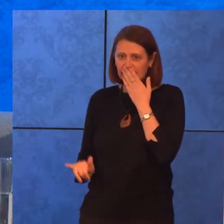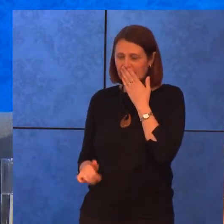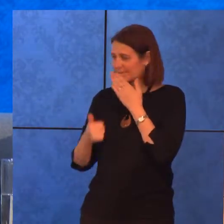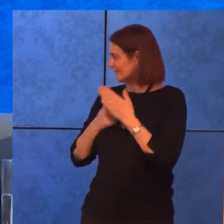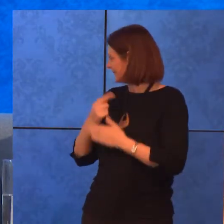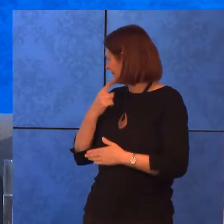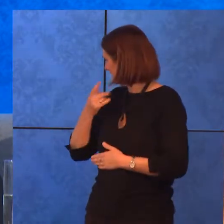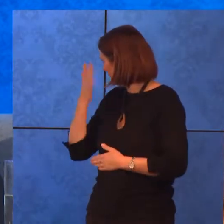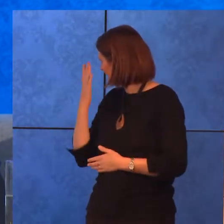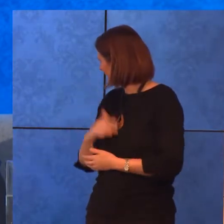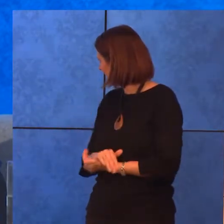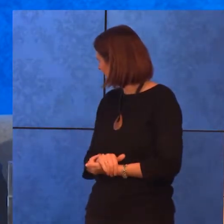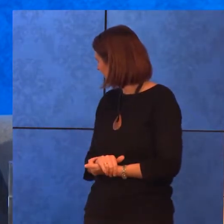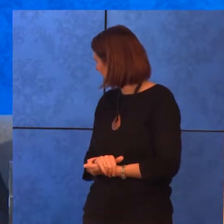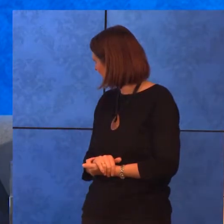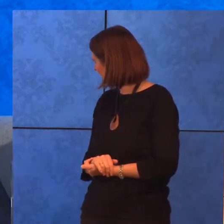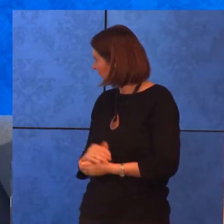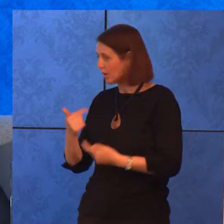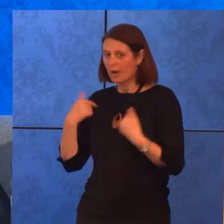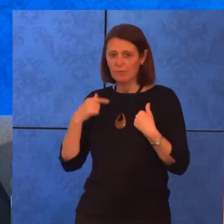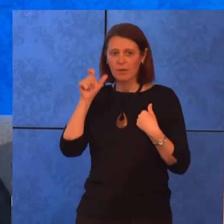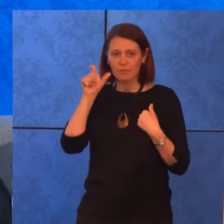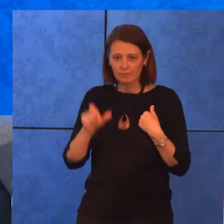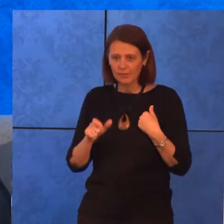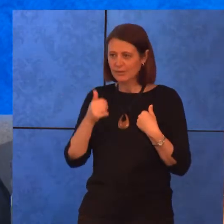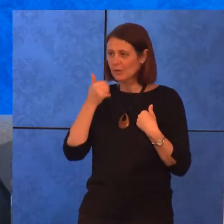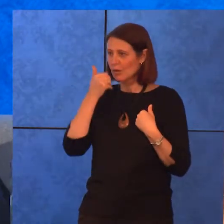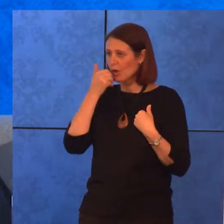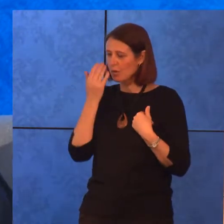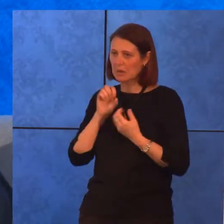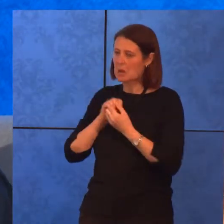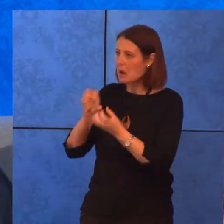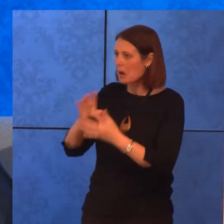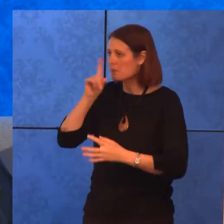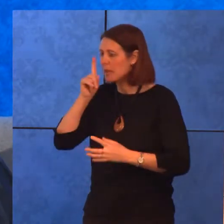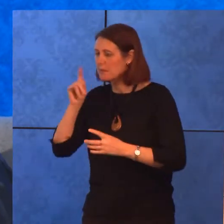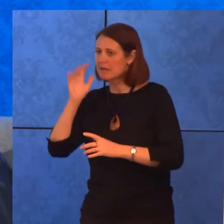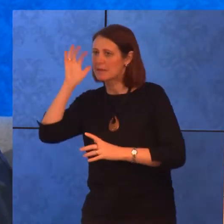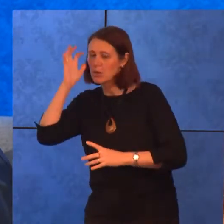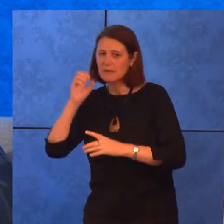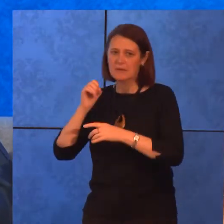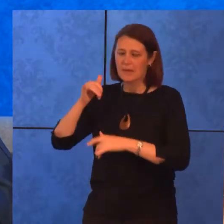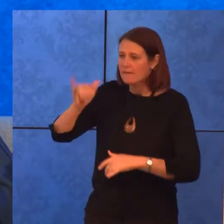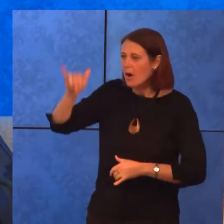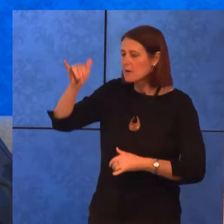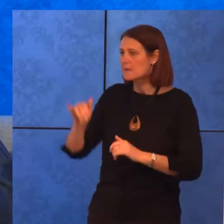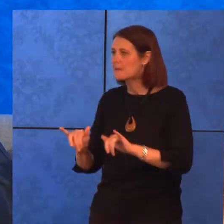I'm the Royal person, Commission into Graeme's mobile phone. I'm the person who always barks at people in the cinema when their phone goes off.